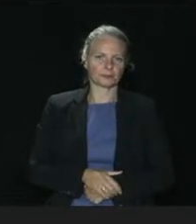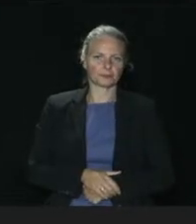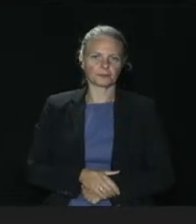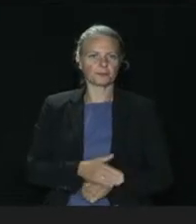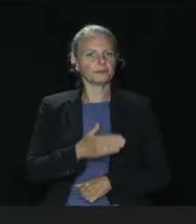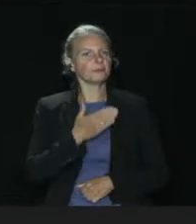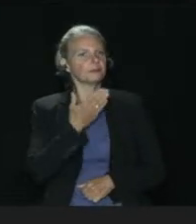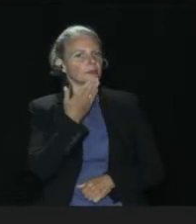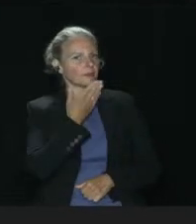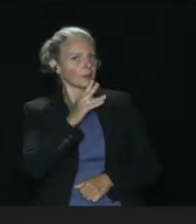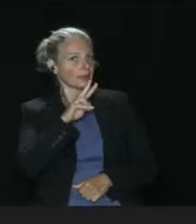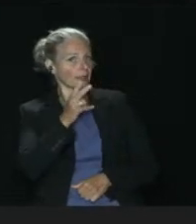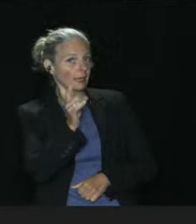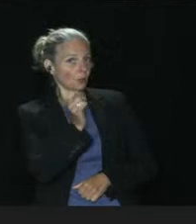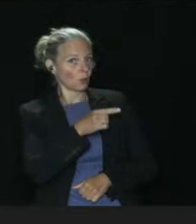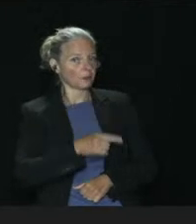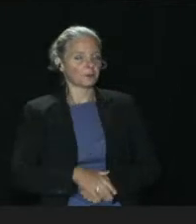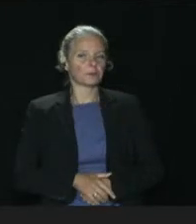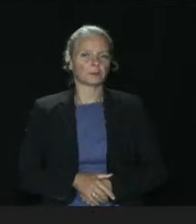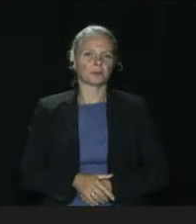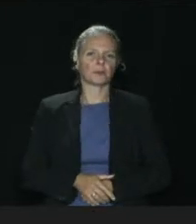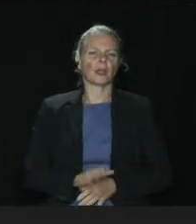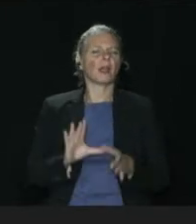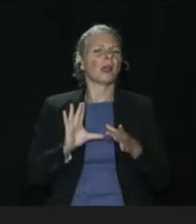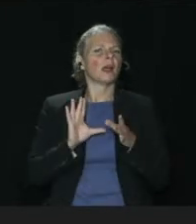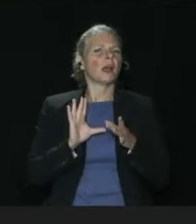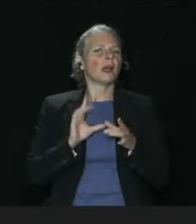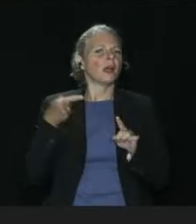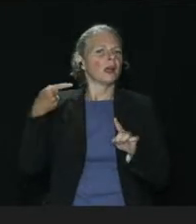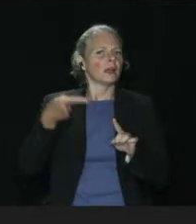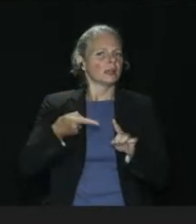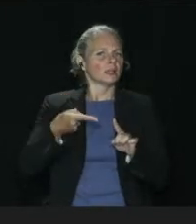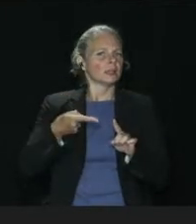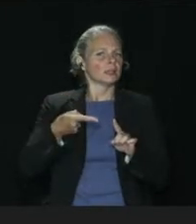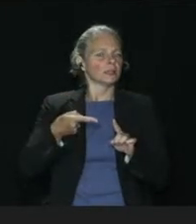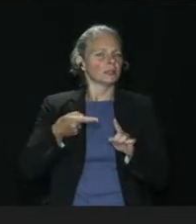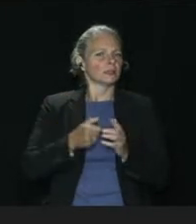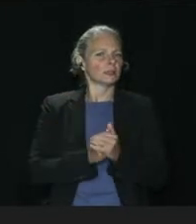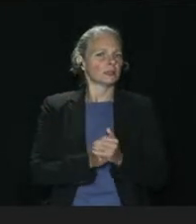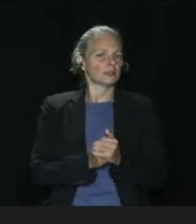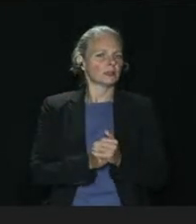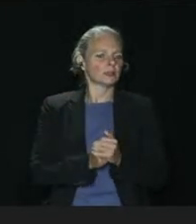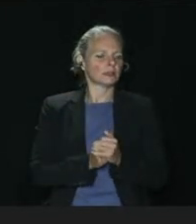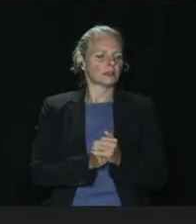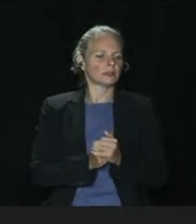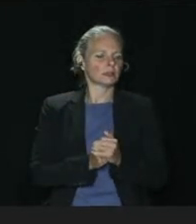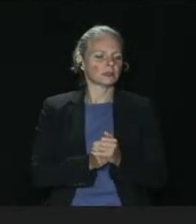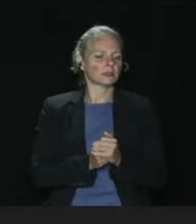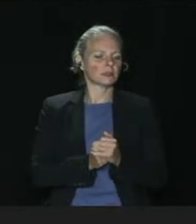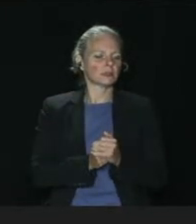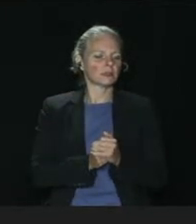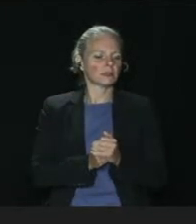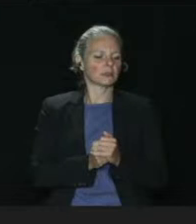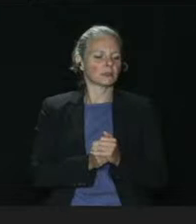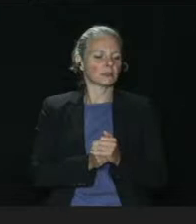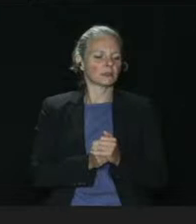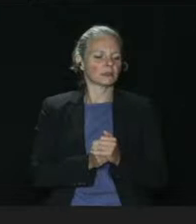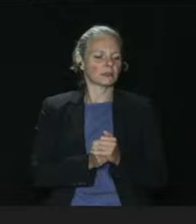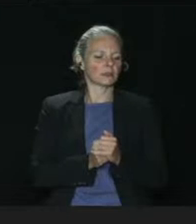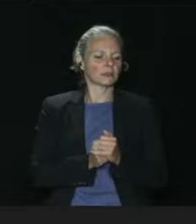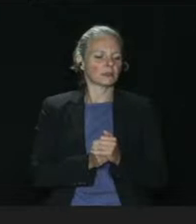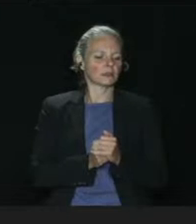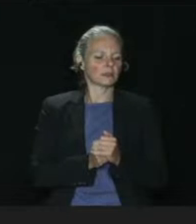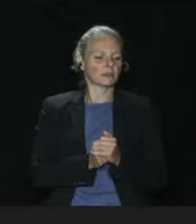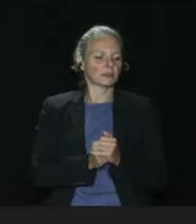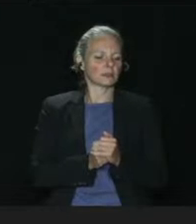Thank you. A supplementary question. With respect to the delivery rates, it has over the last weeks and months.